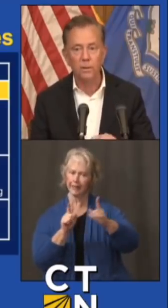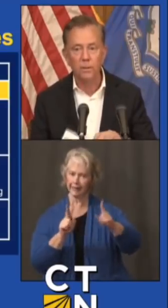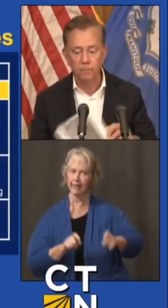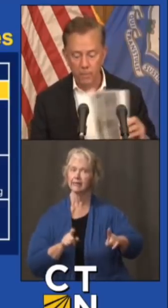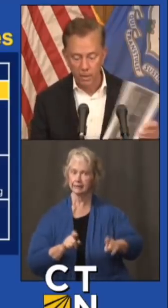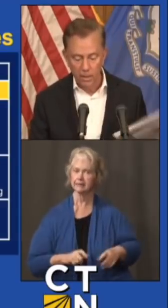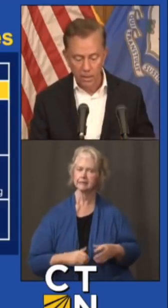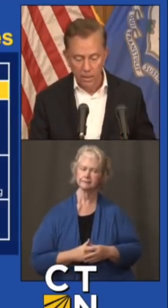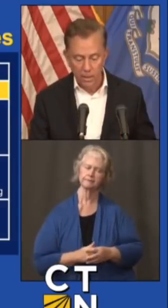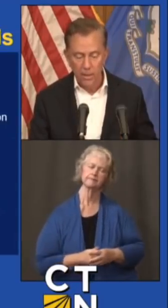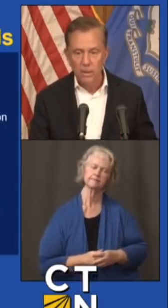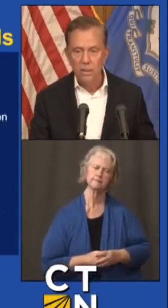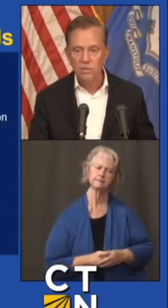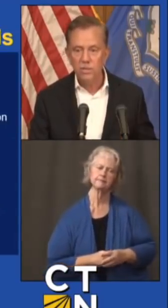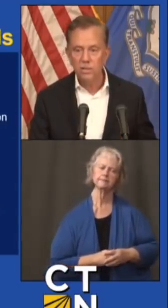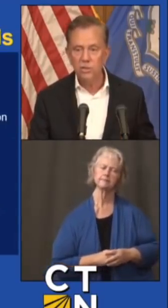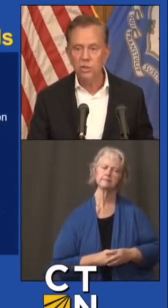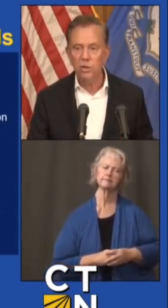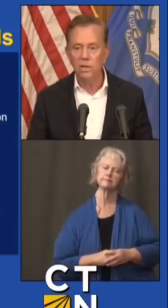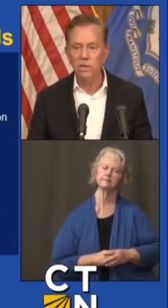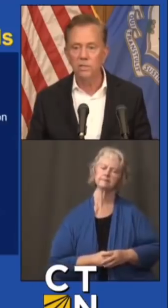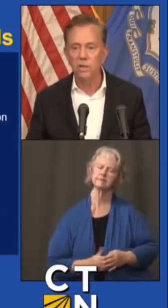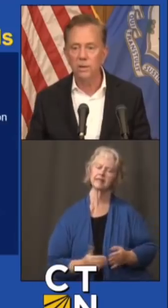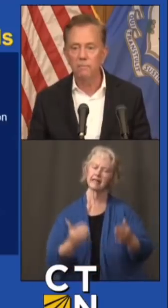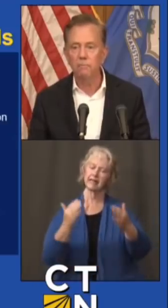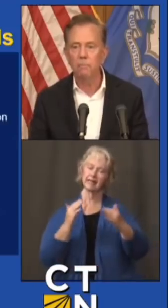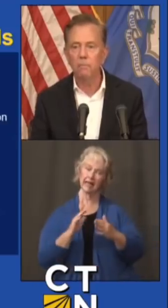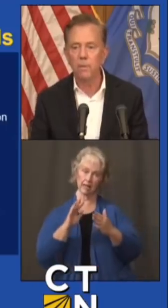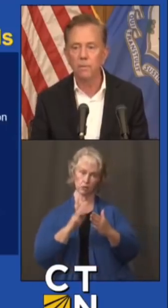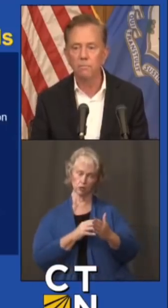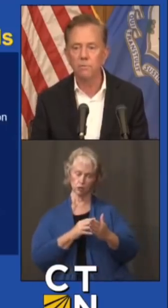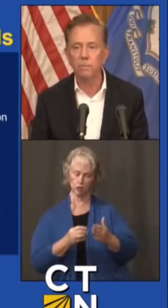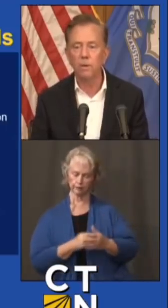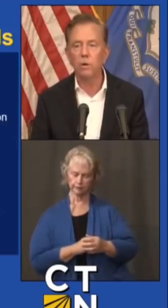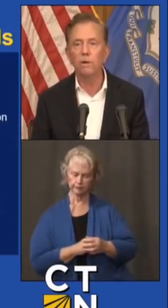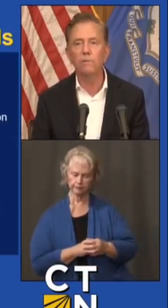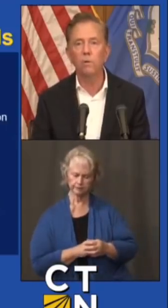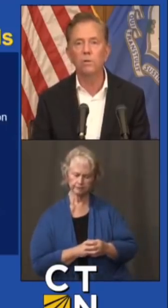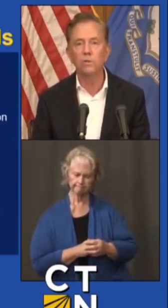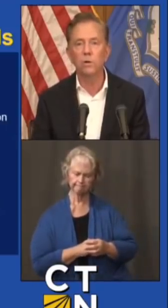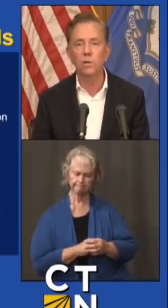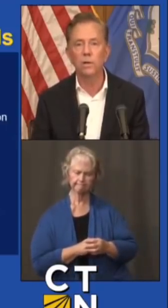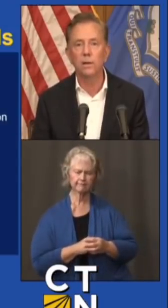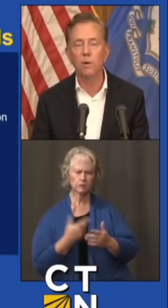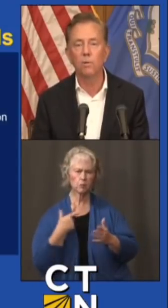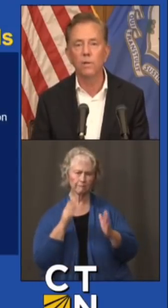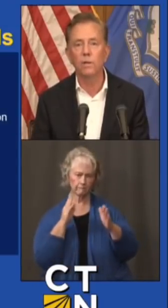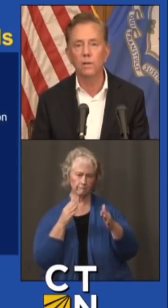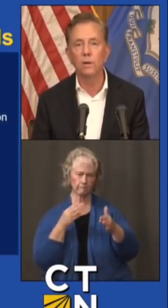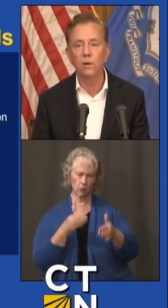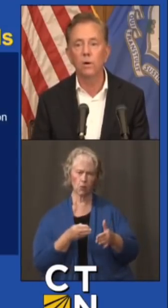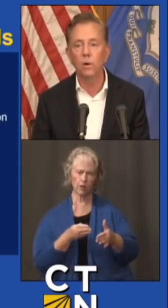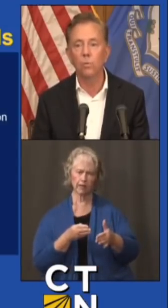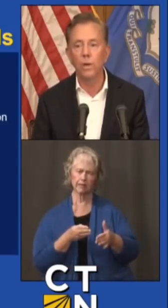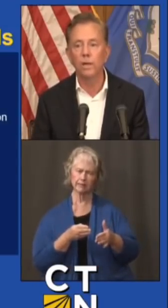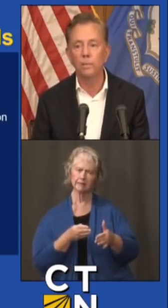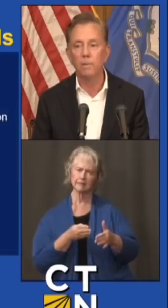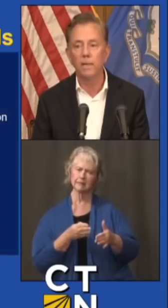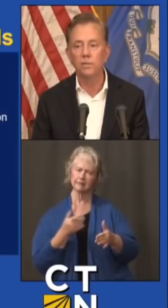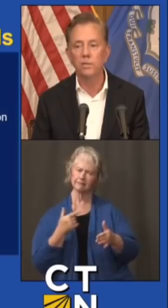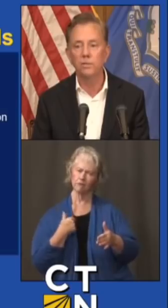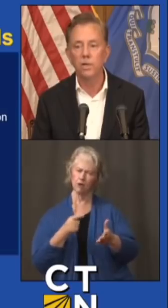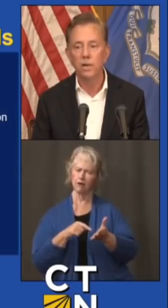board. This next chart is something we're going to focus on on a